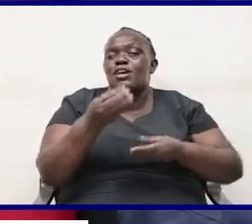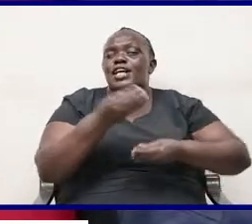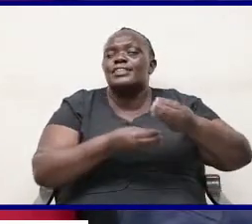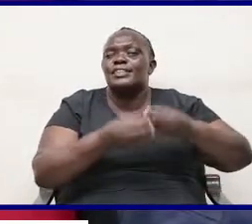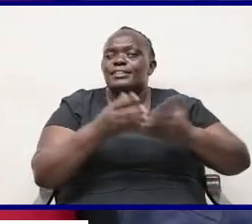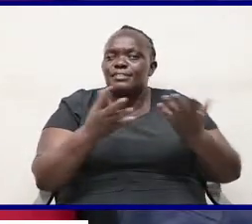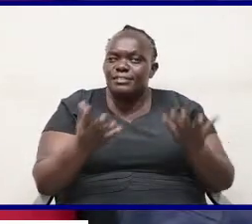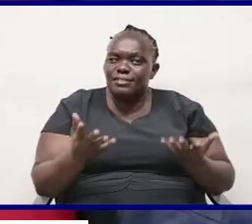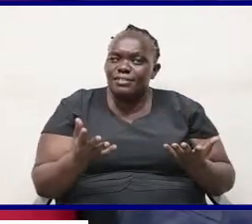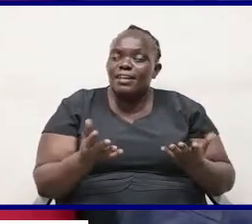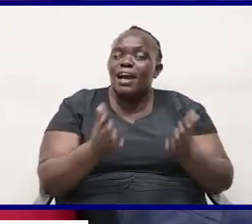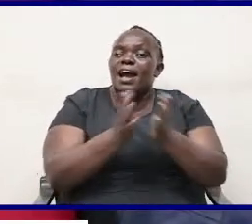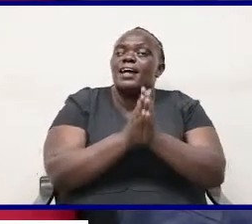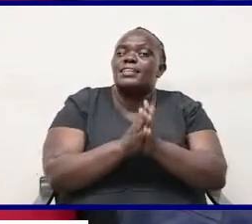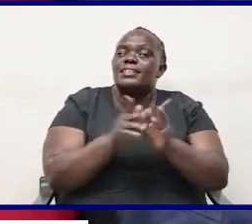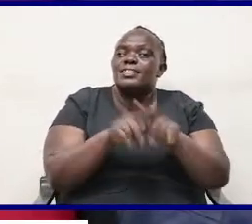Exchange